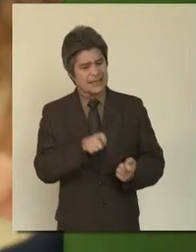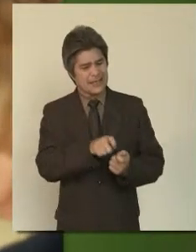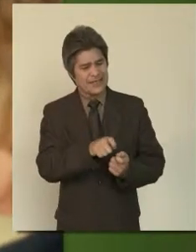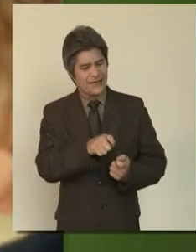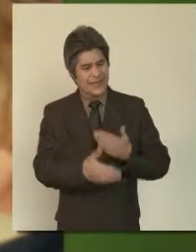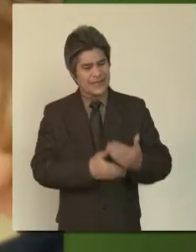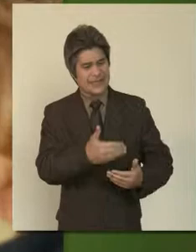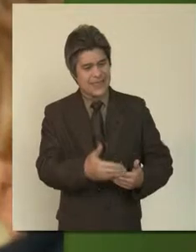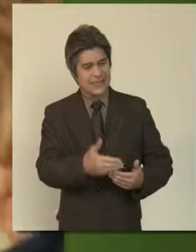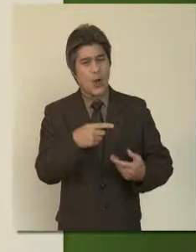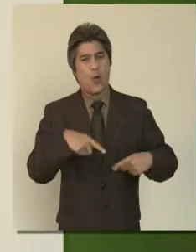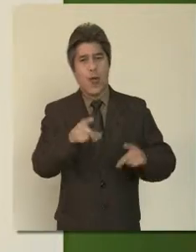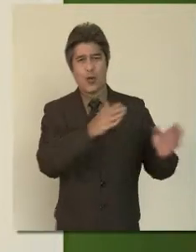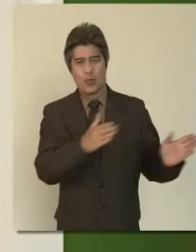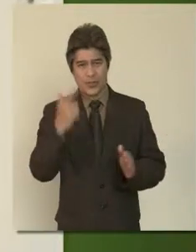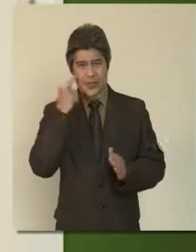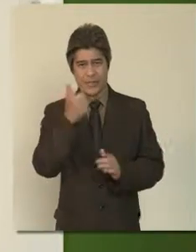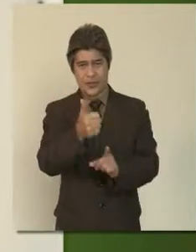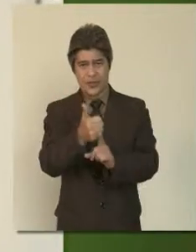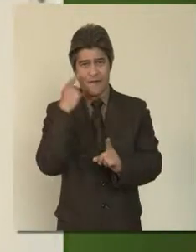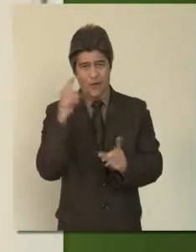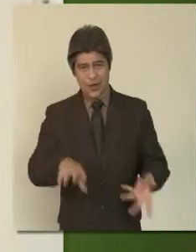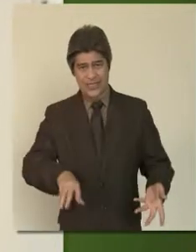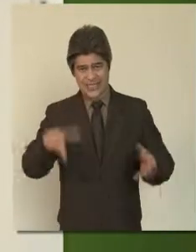yourself prepared in case of a disaster.